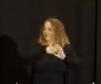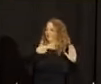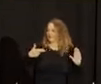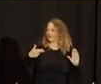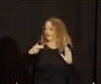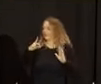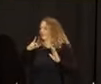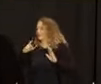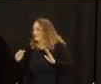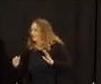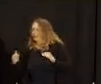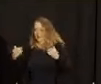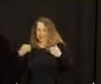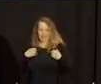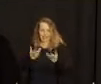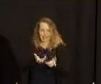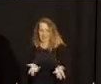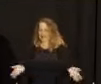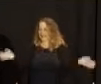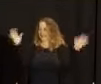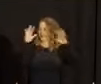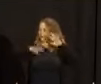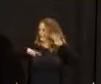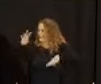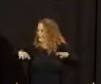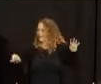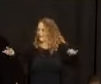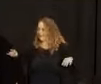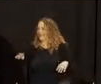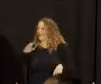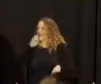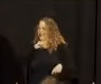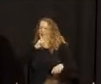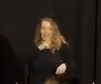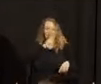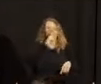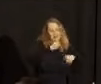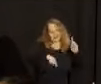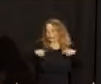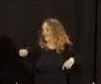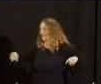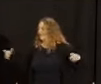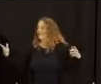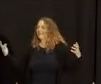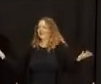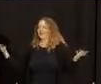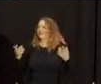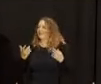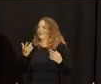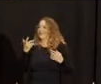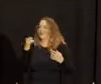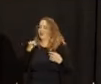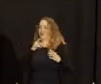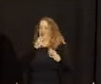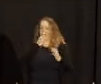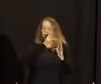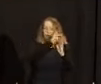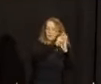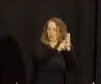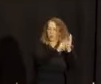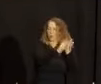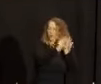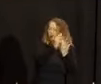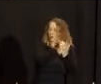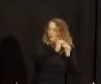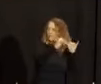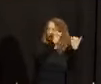disability exists at every single age, but yet often our policies and our programs